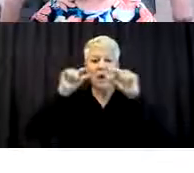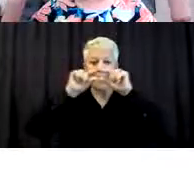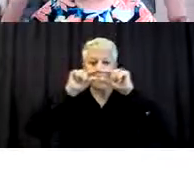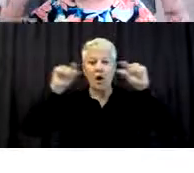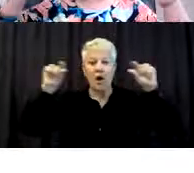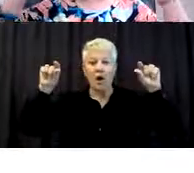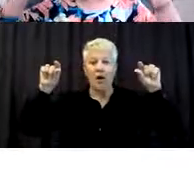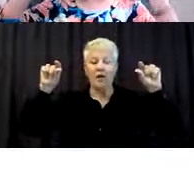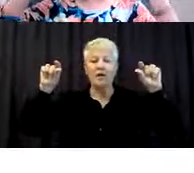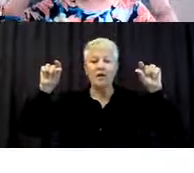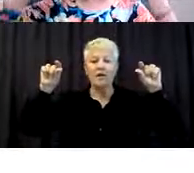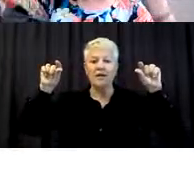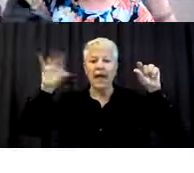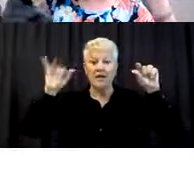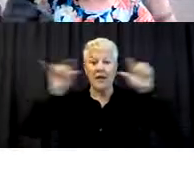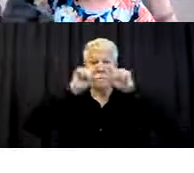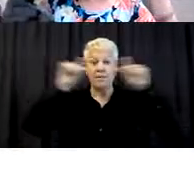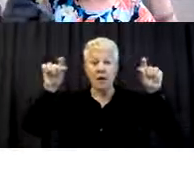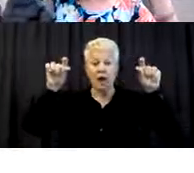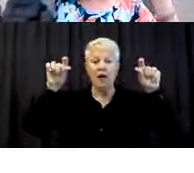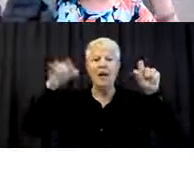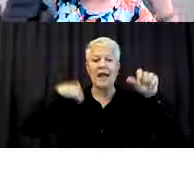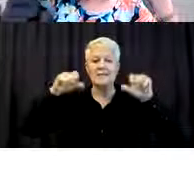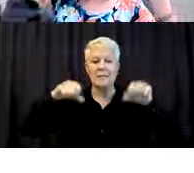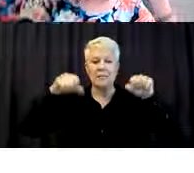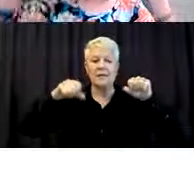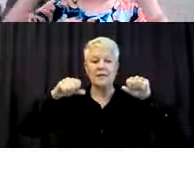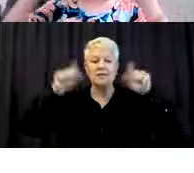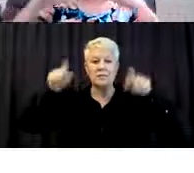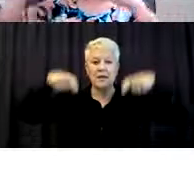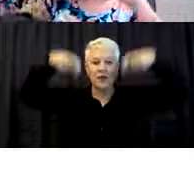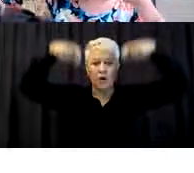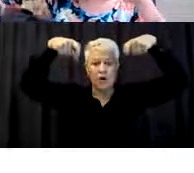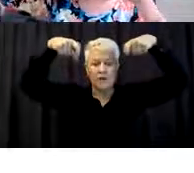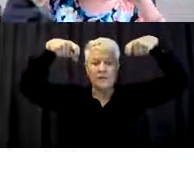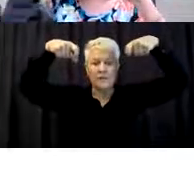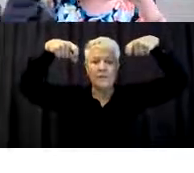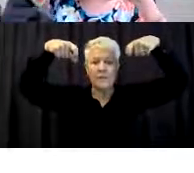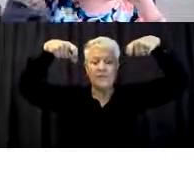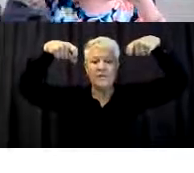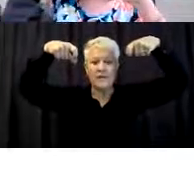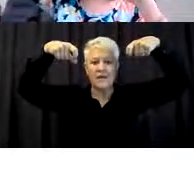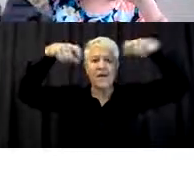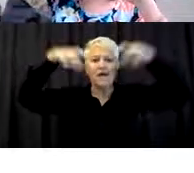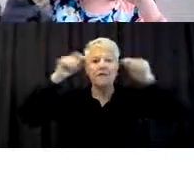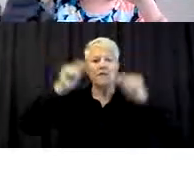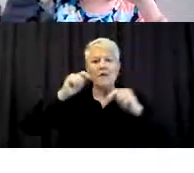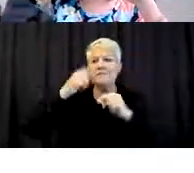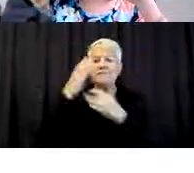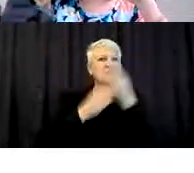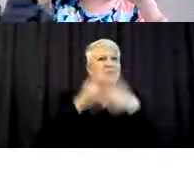bar, and the horizontal bar has the ability to be hooked up by a toggle, some kind